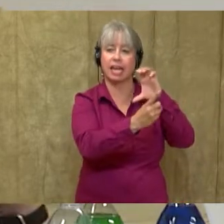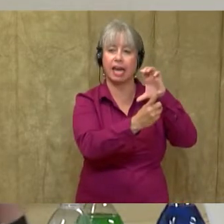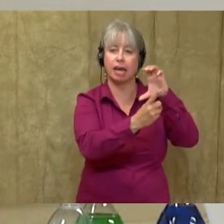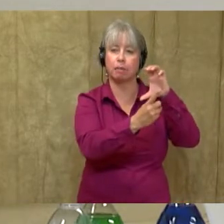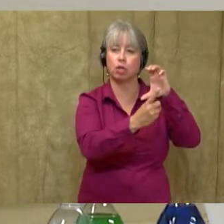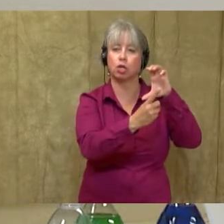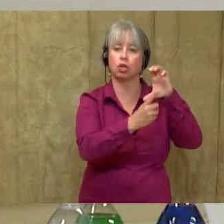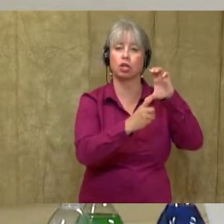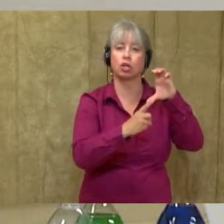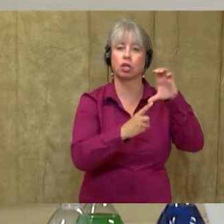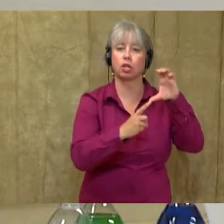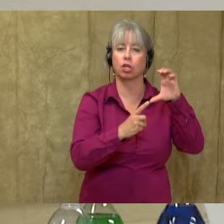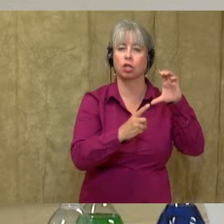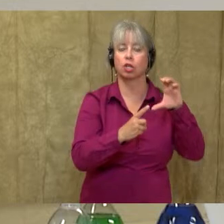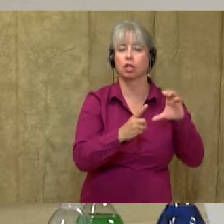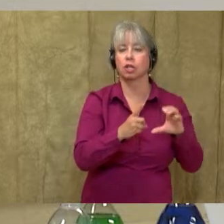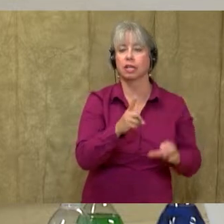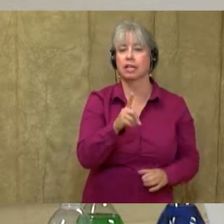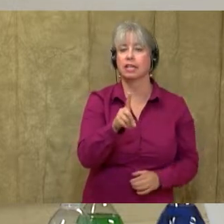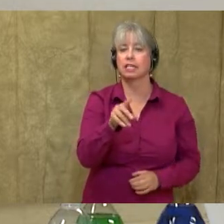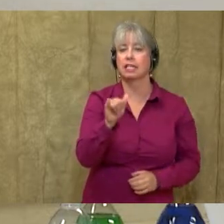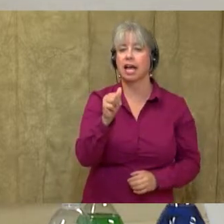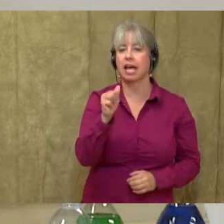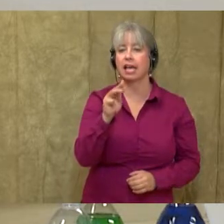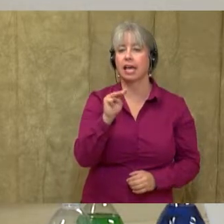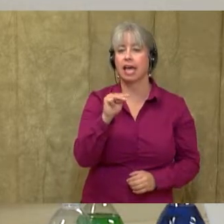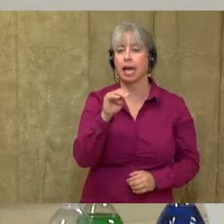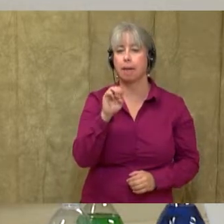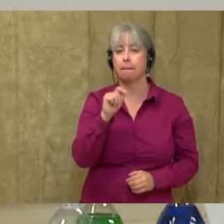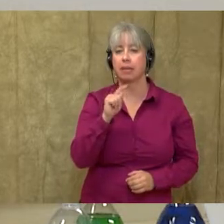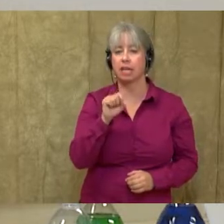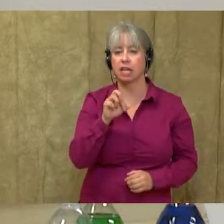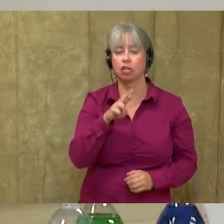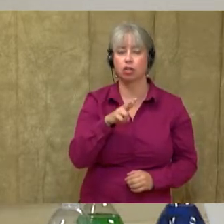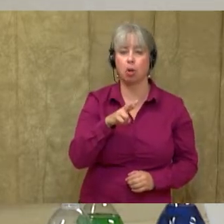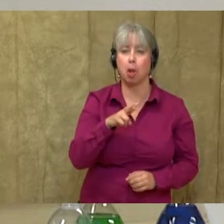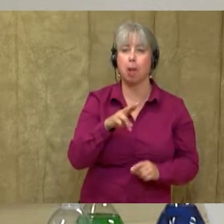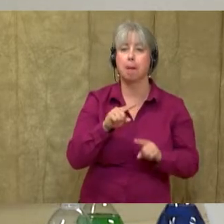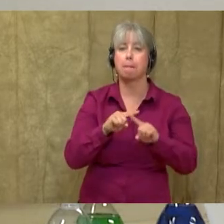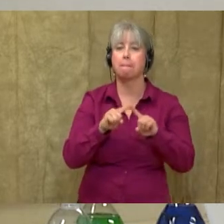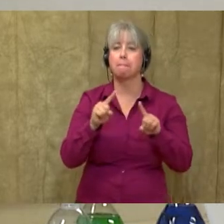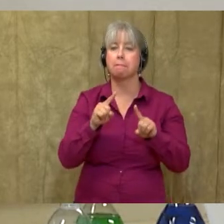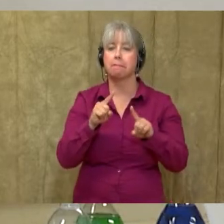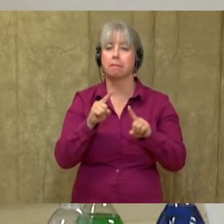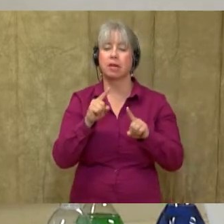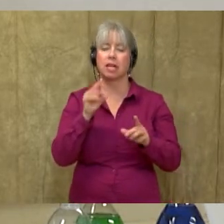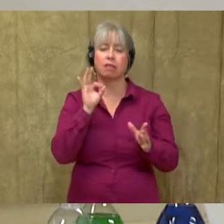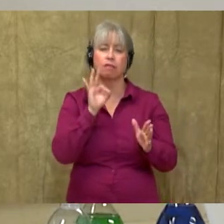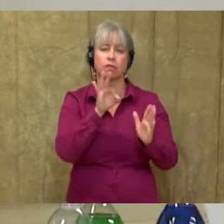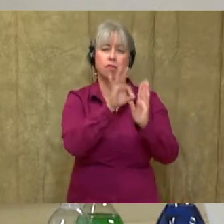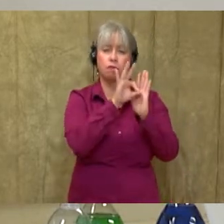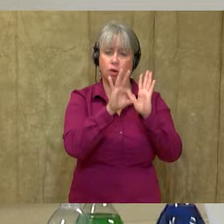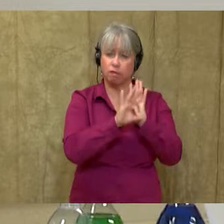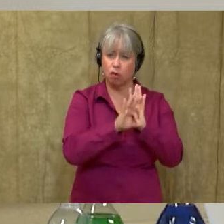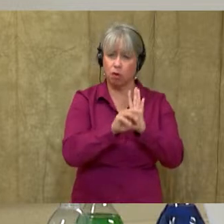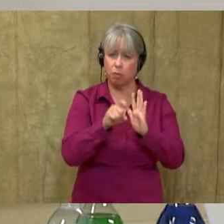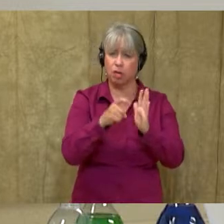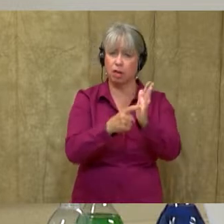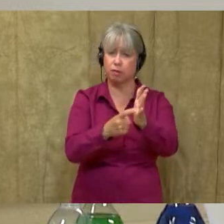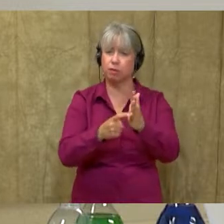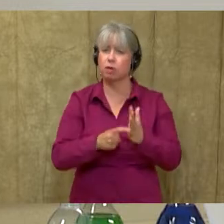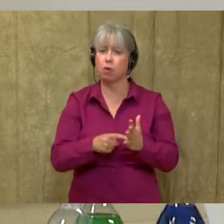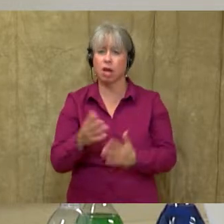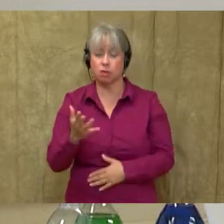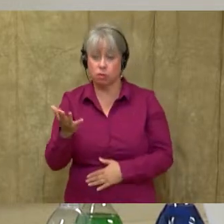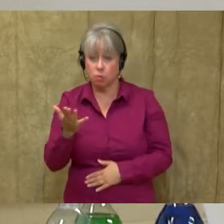for the diameter. Now, in our formula for a sphere, though, what do we need? Remember, our volume of a sphere